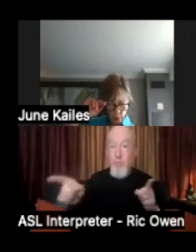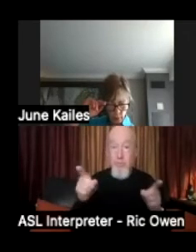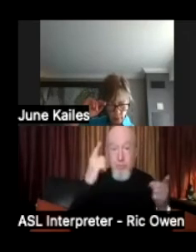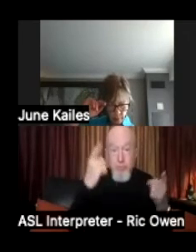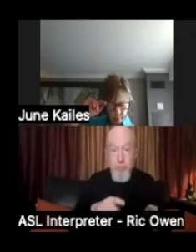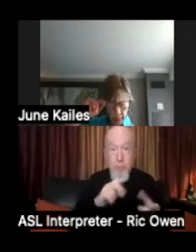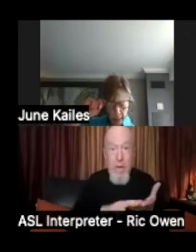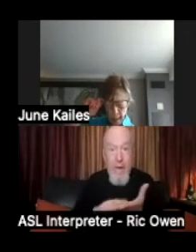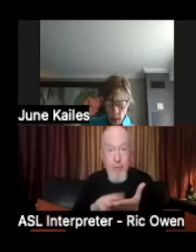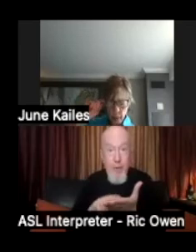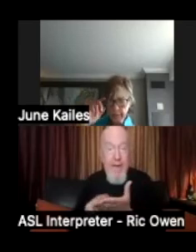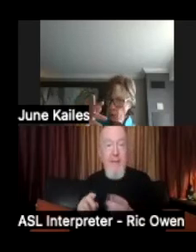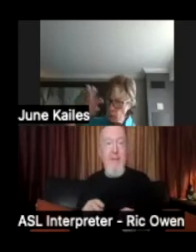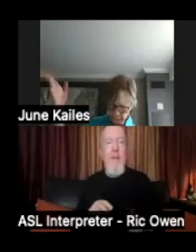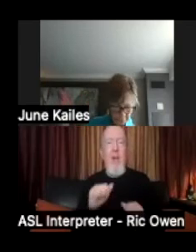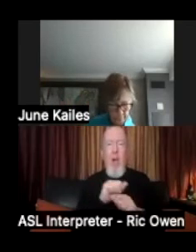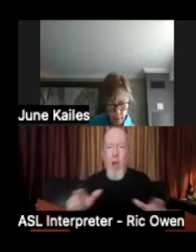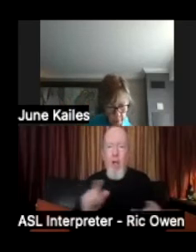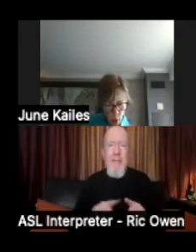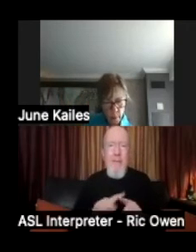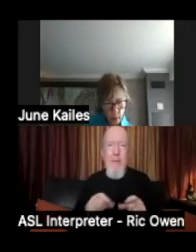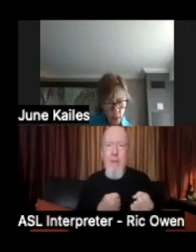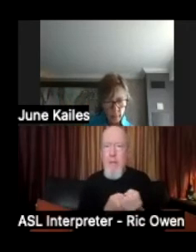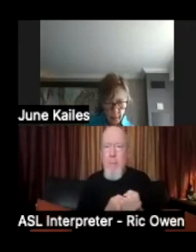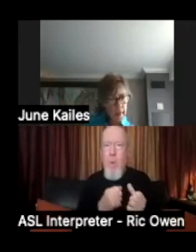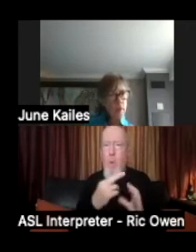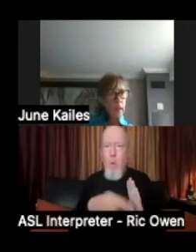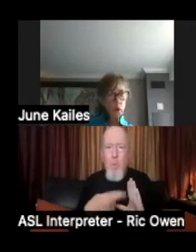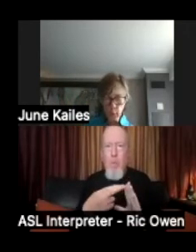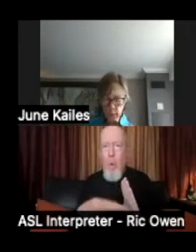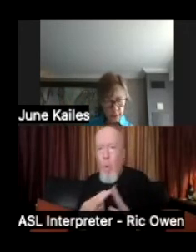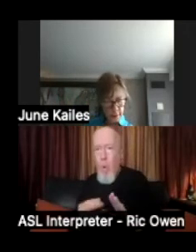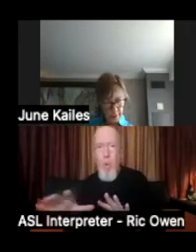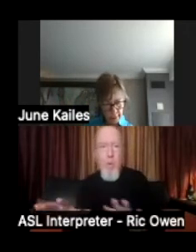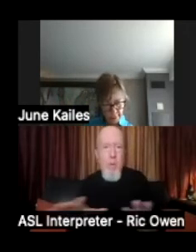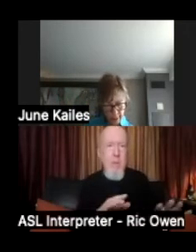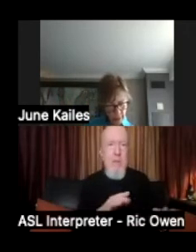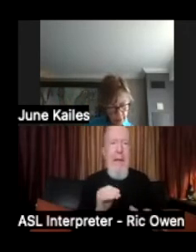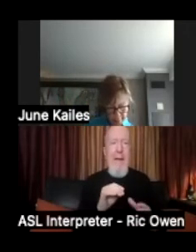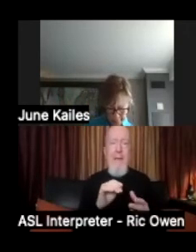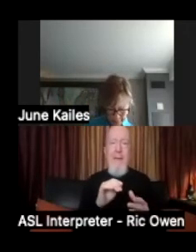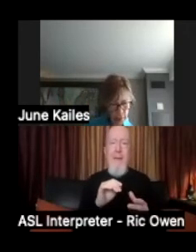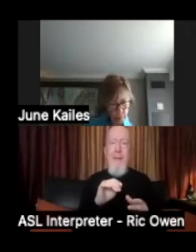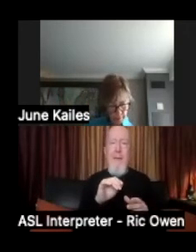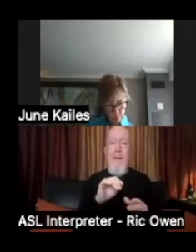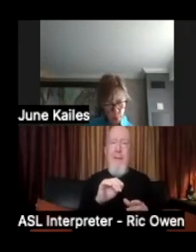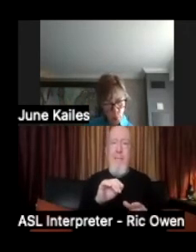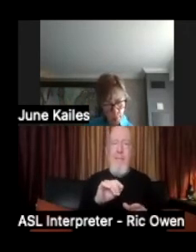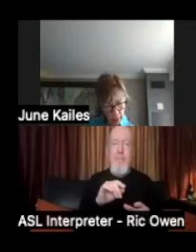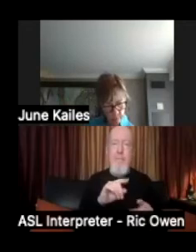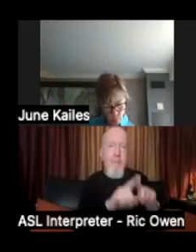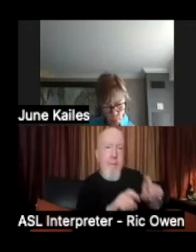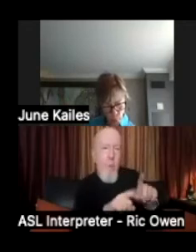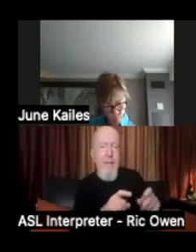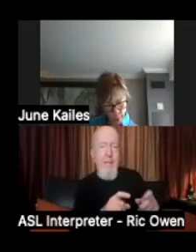roles and all of these questions I went over are in much greater detail in that health plan